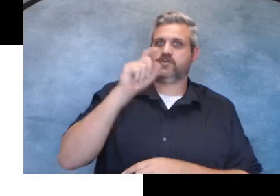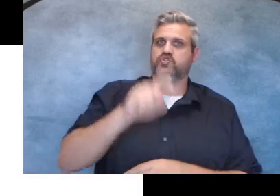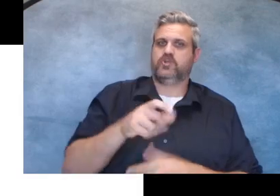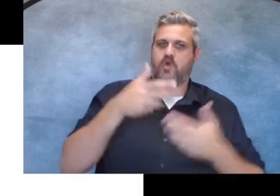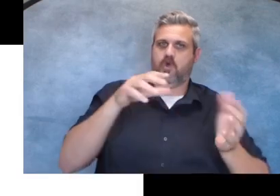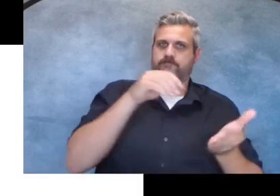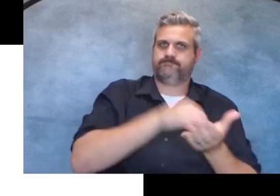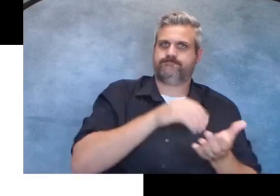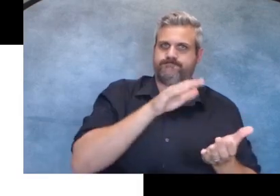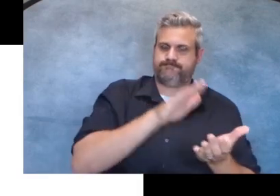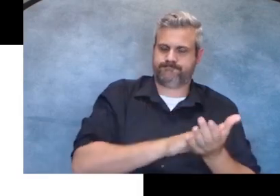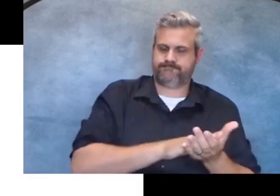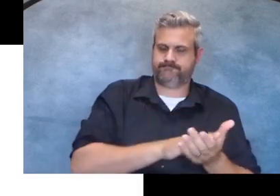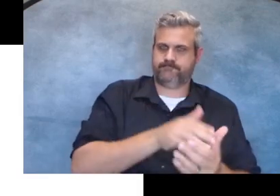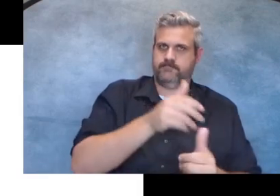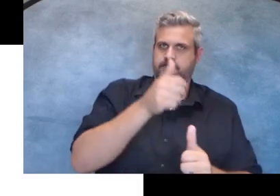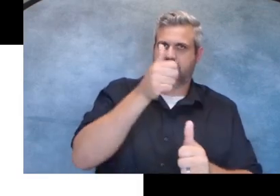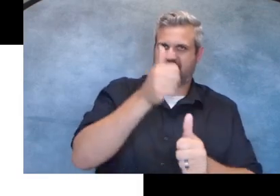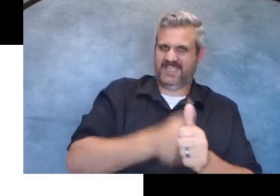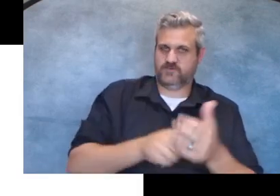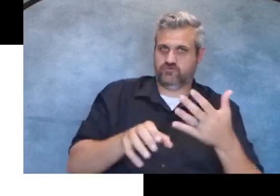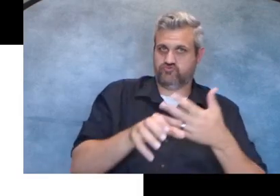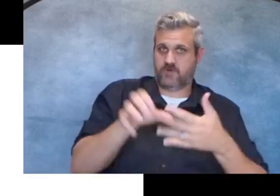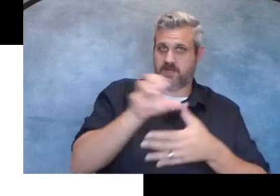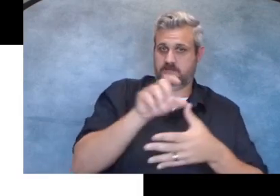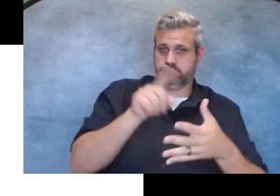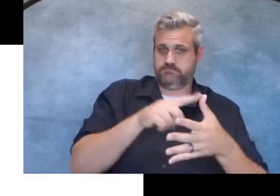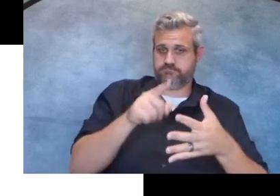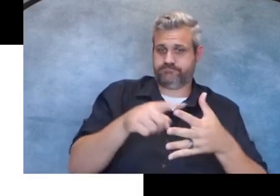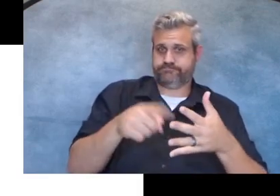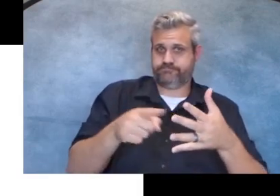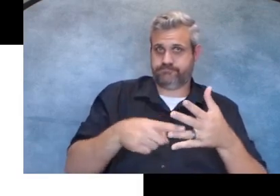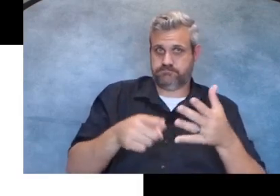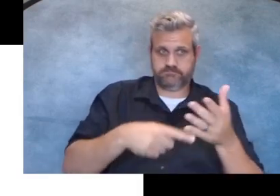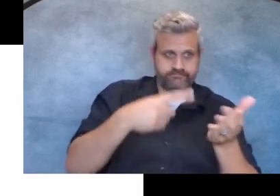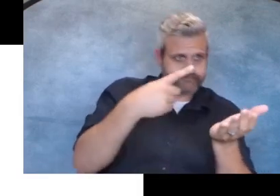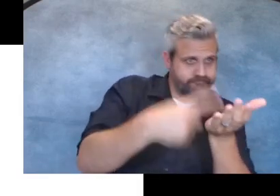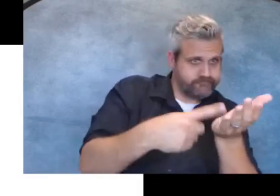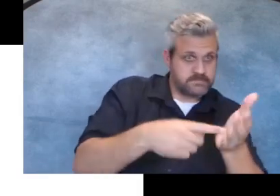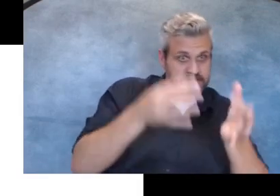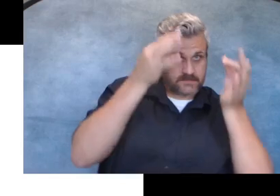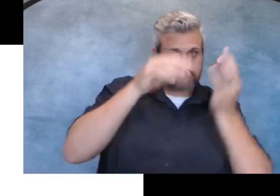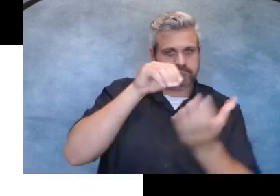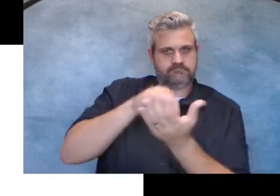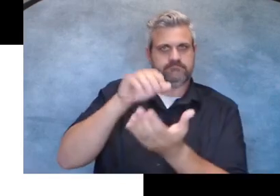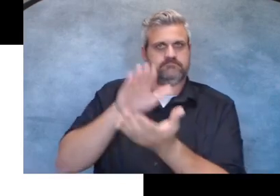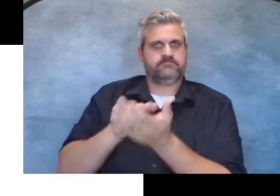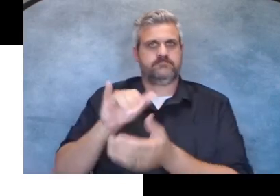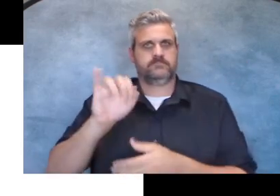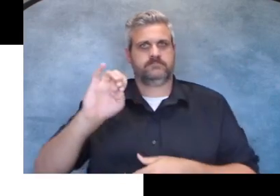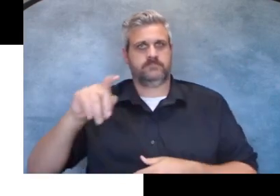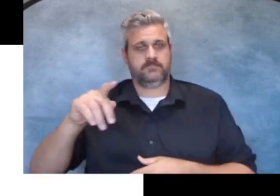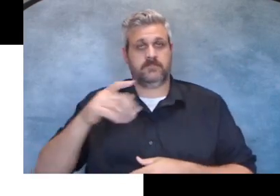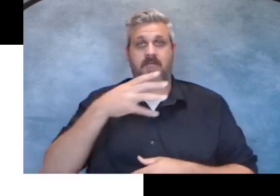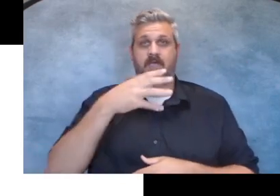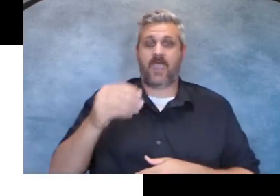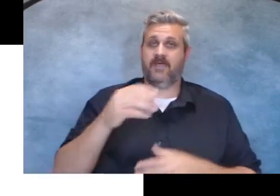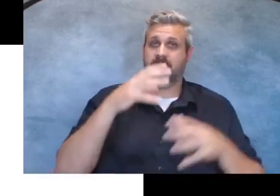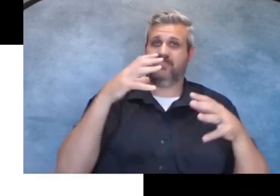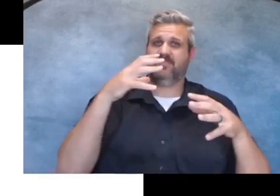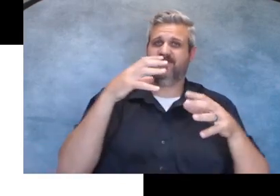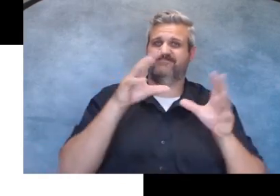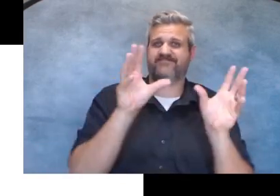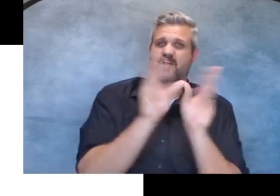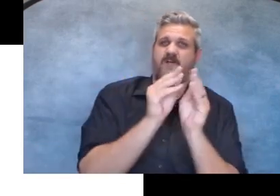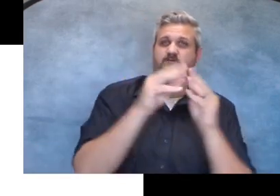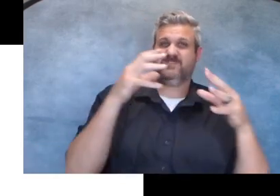documented each participation criterion discussion and decision in the IEP and/or conference summary and